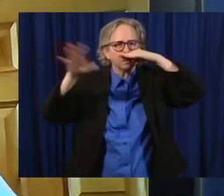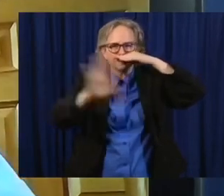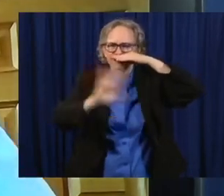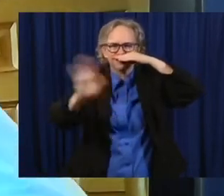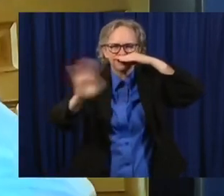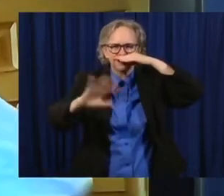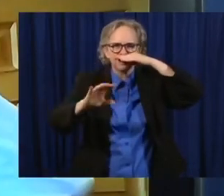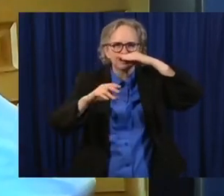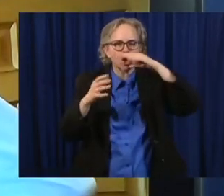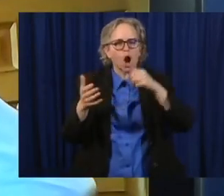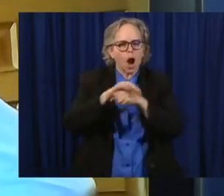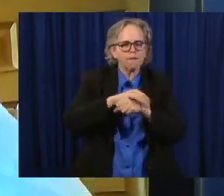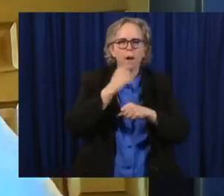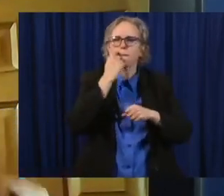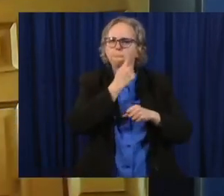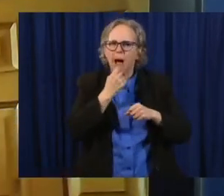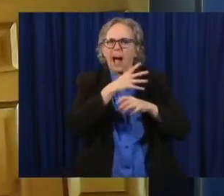it.